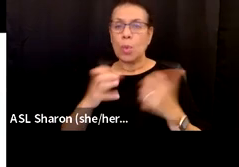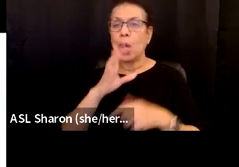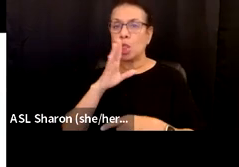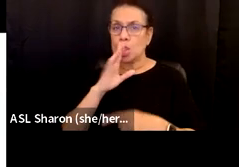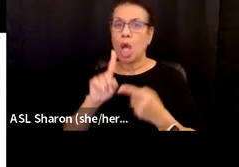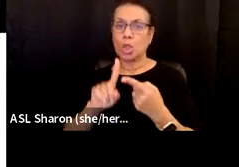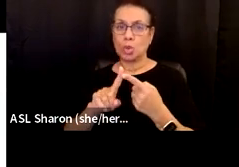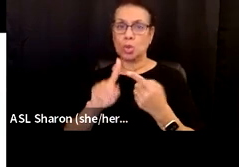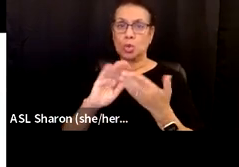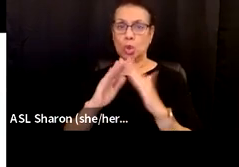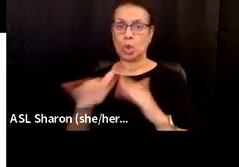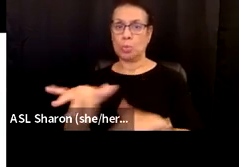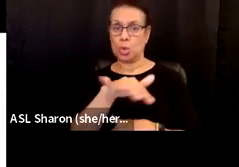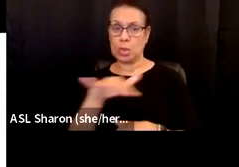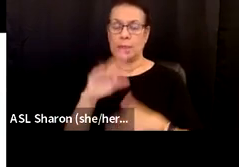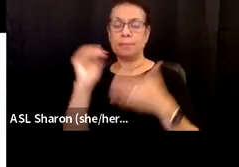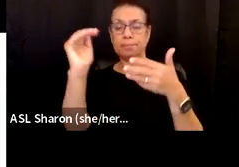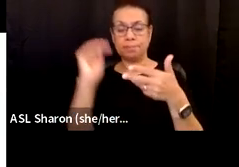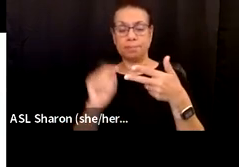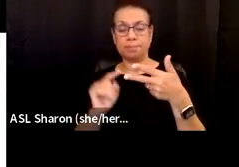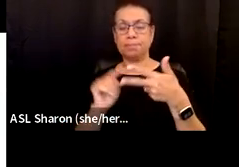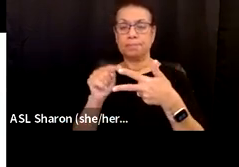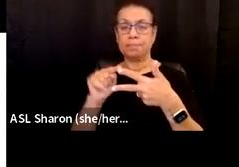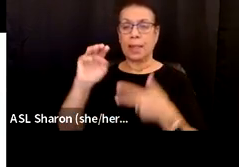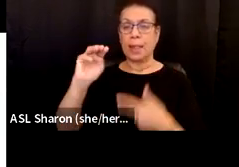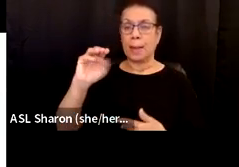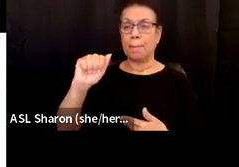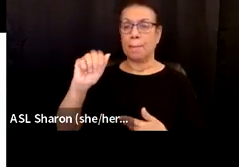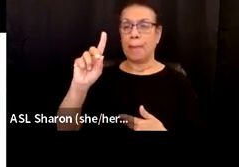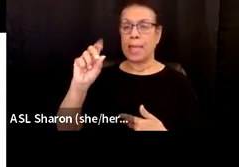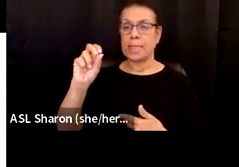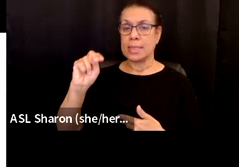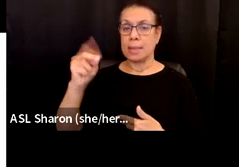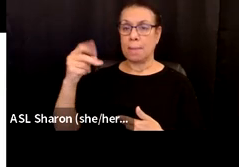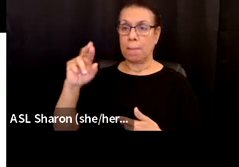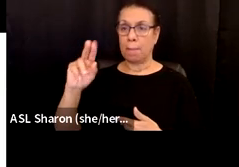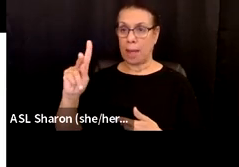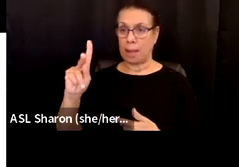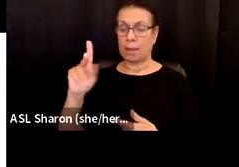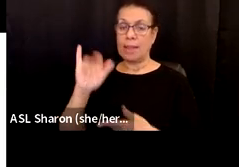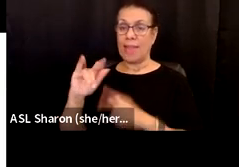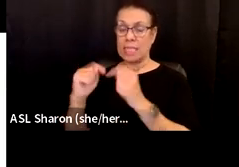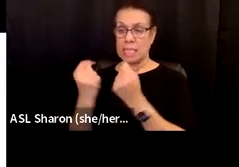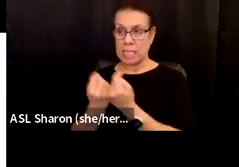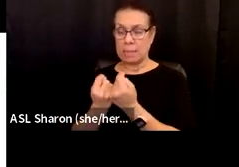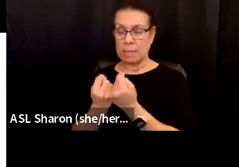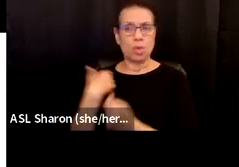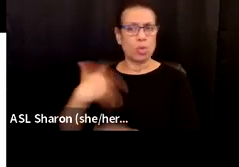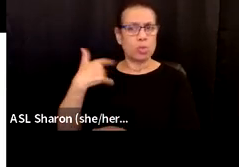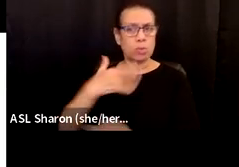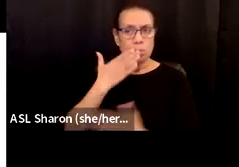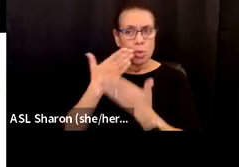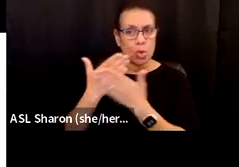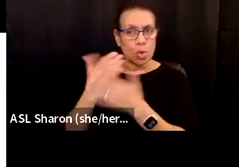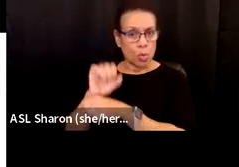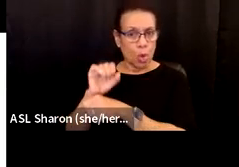concerns the madison park team as as has been mentioned in testimony tonight has been doing some really powerful work